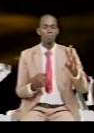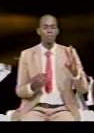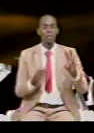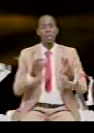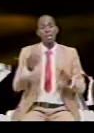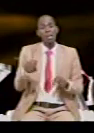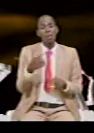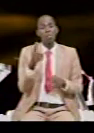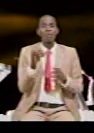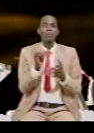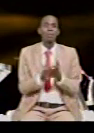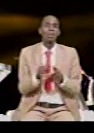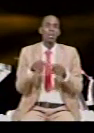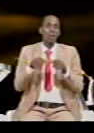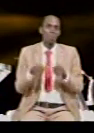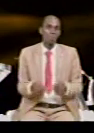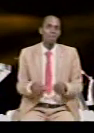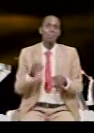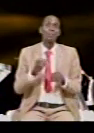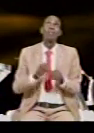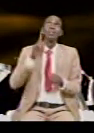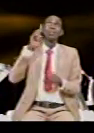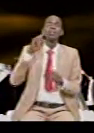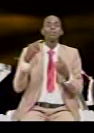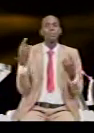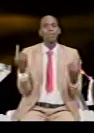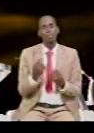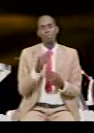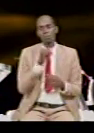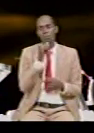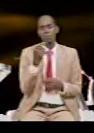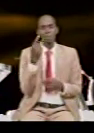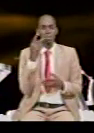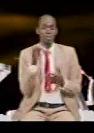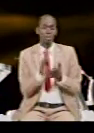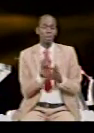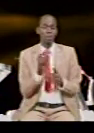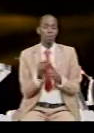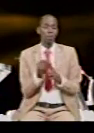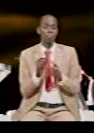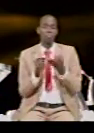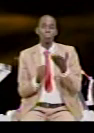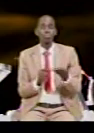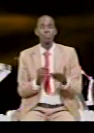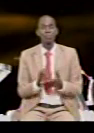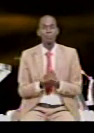Whosoever abideth in him sinneth not. Look at that phrase.